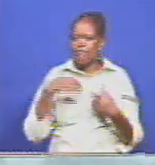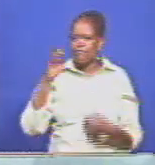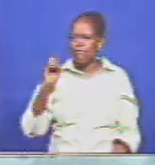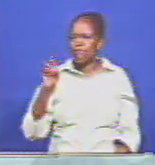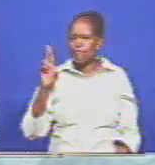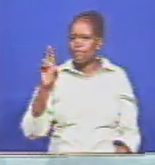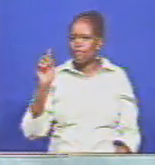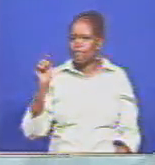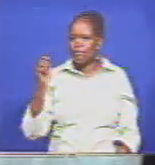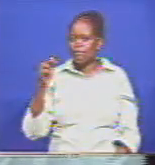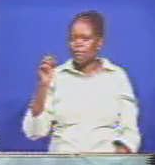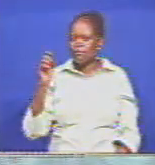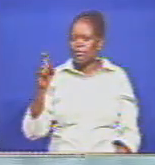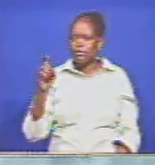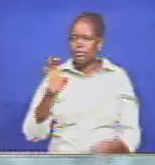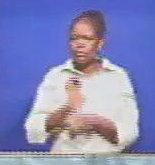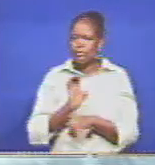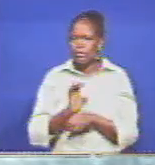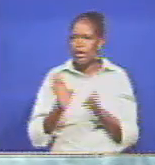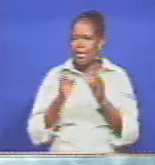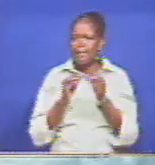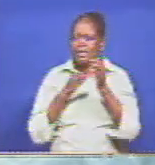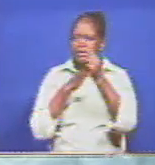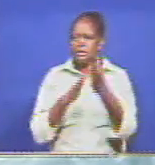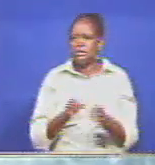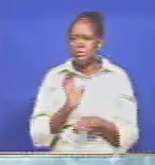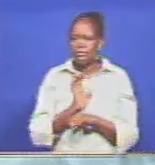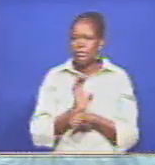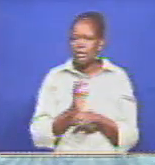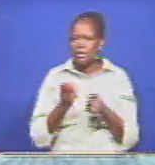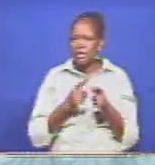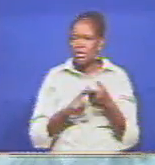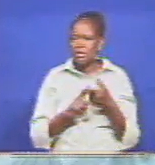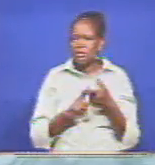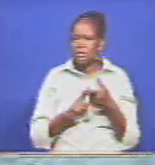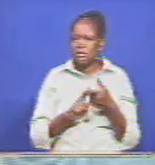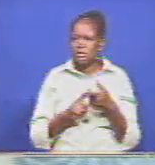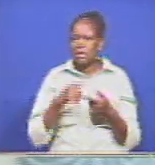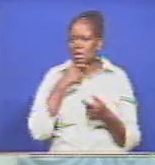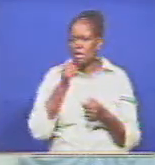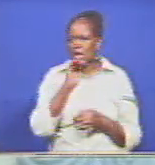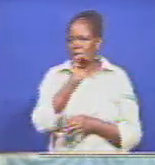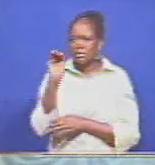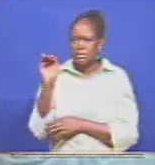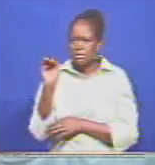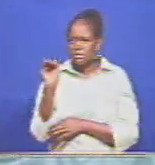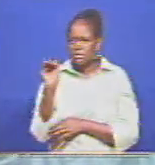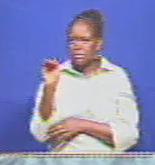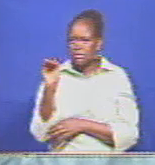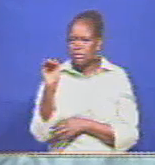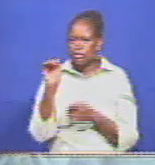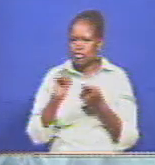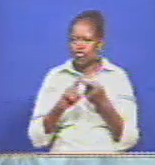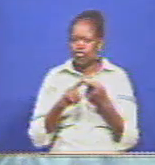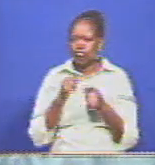So he met the leaders of the church, mm-hmm. and of course Mzee Jomo Kenyatta requested him also mm-hmm. to do